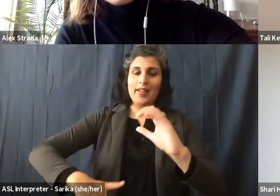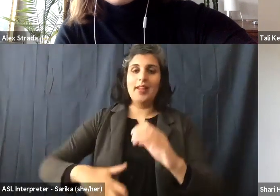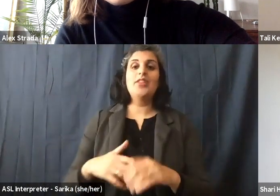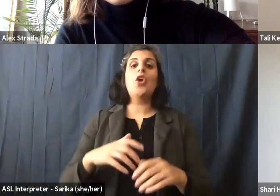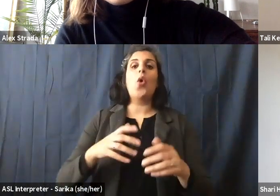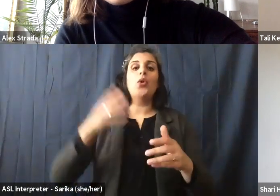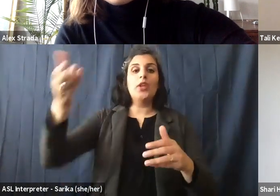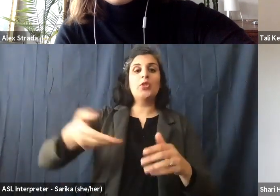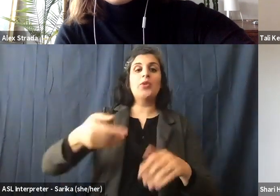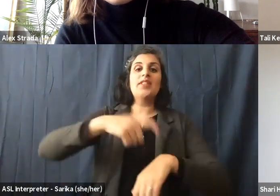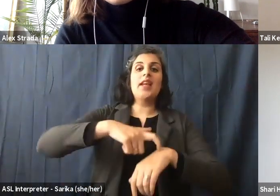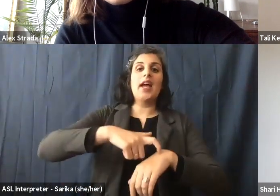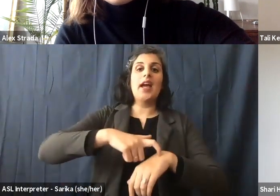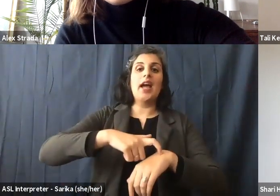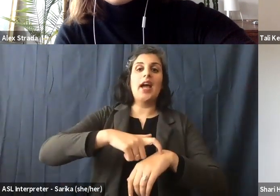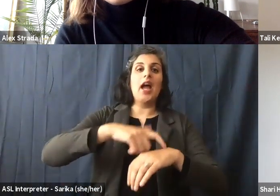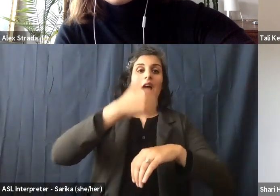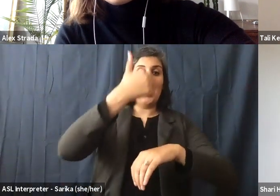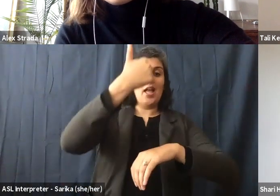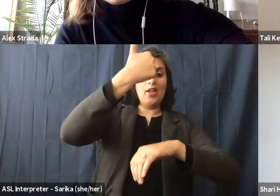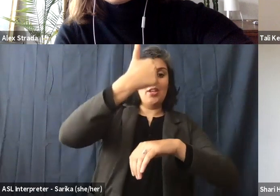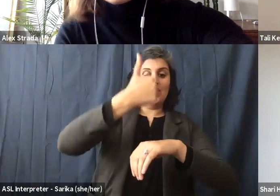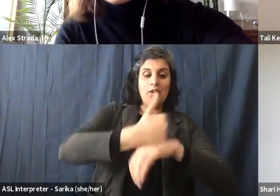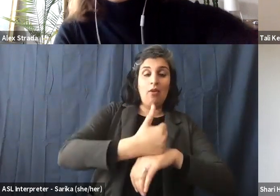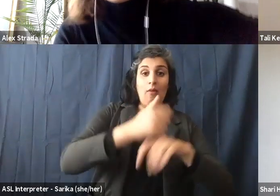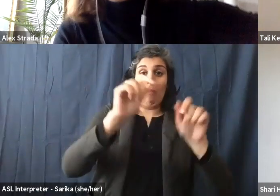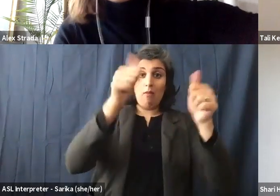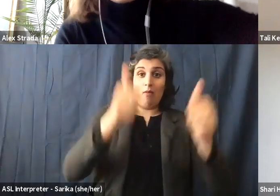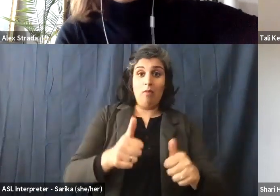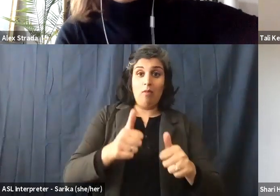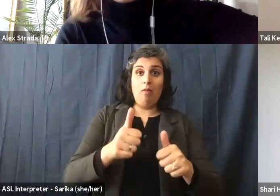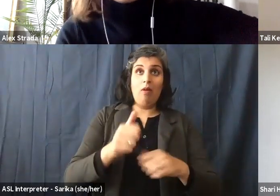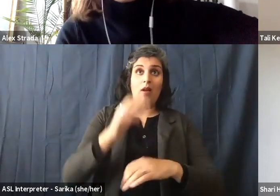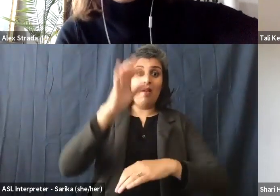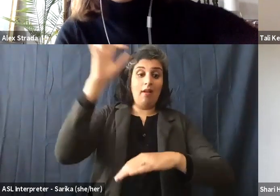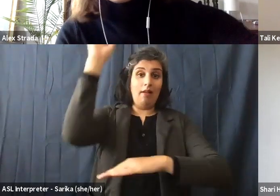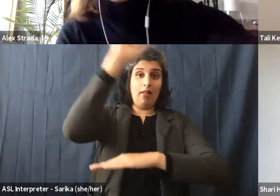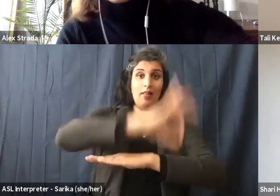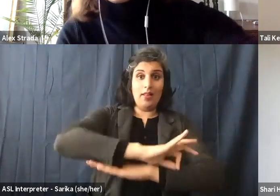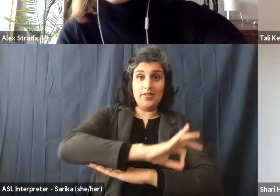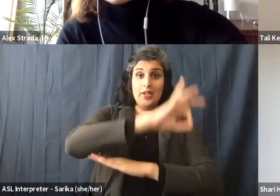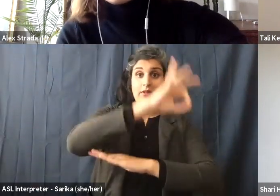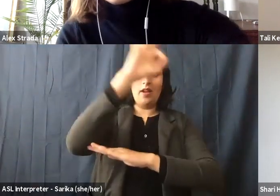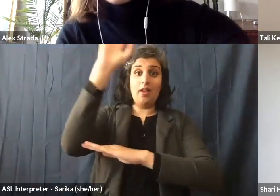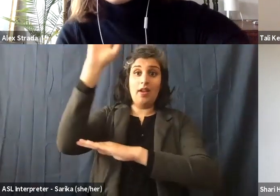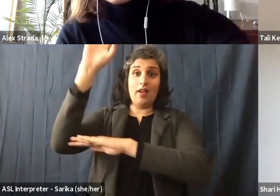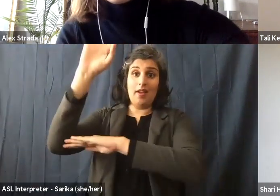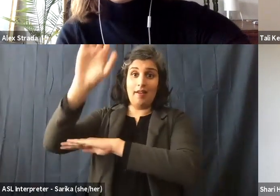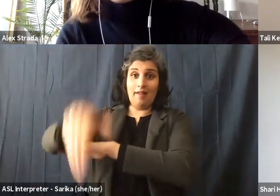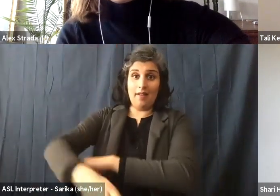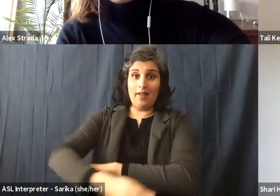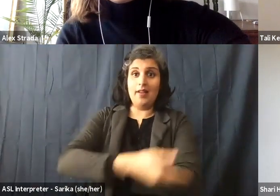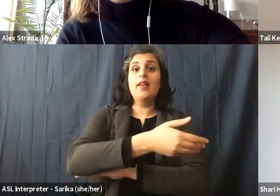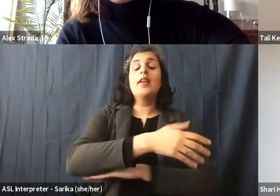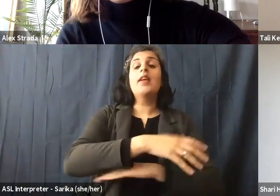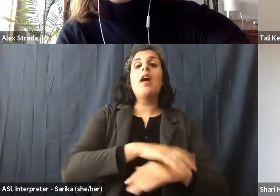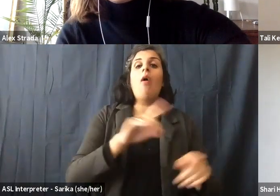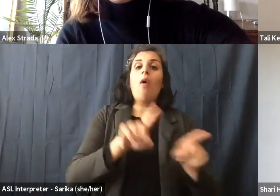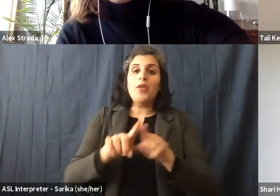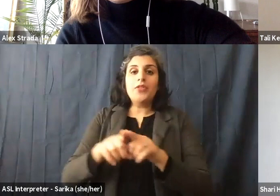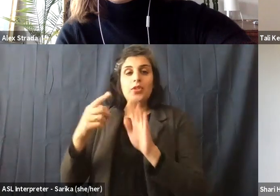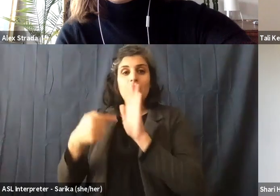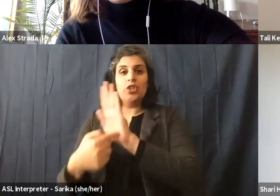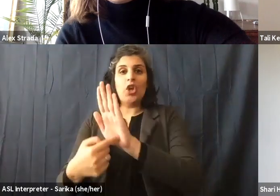showing the monuments over the course of a day, right? Like this is sunrise to sunset. But also by showing the